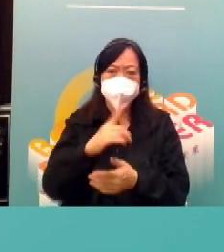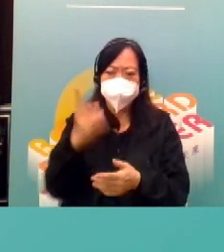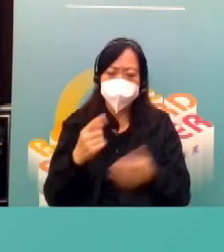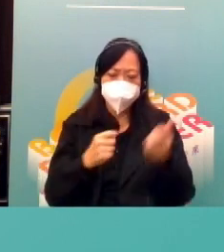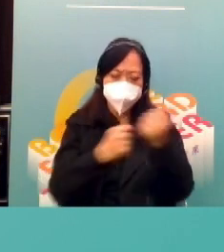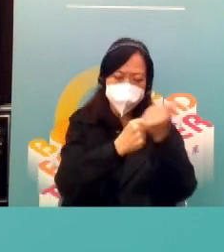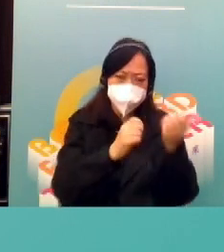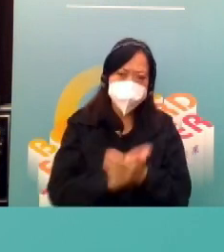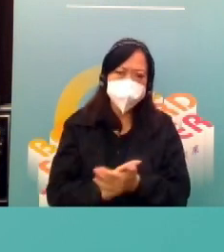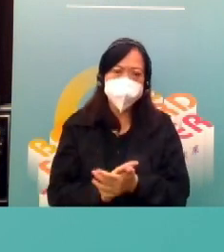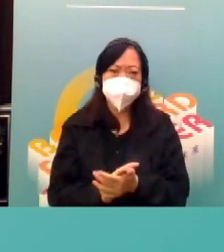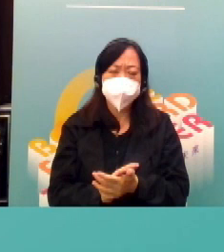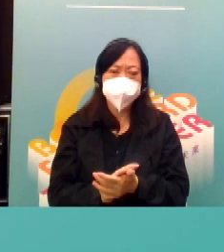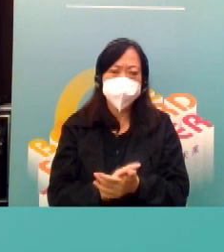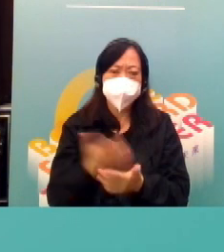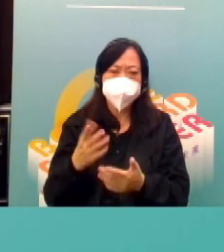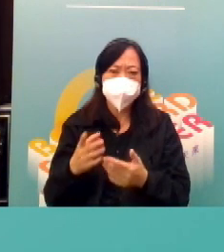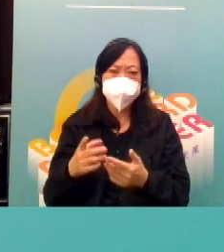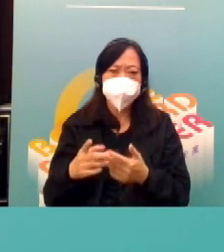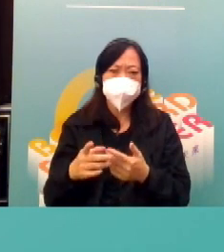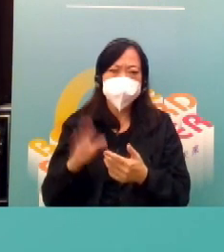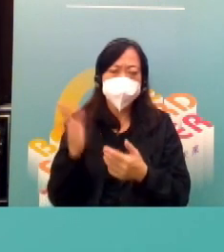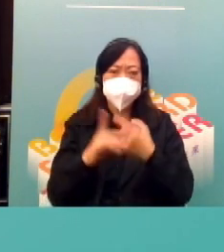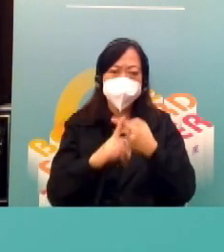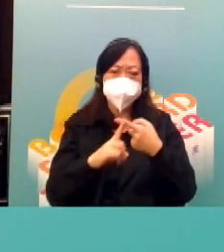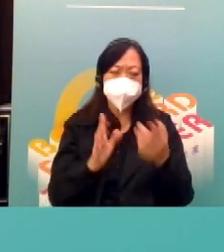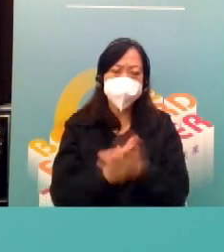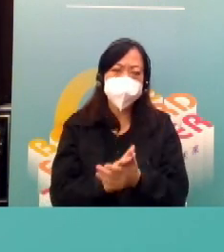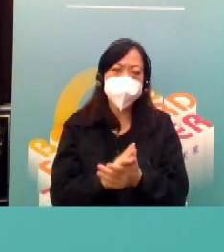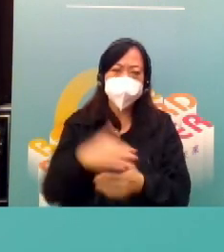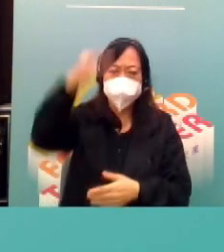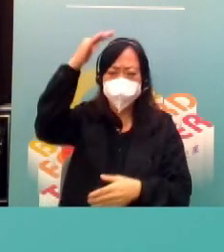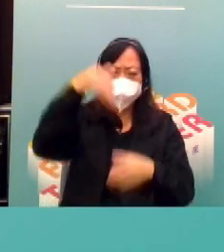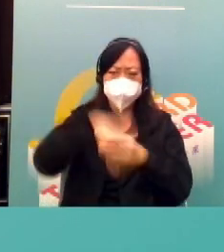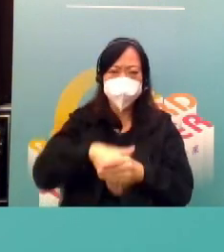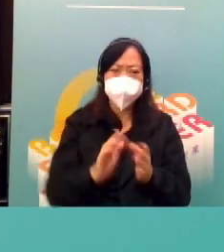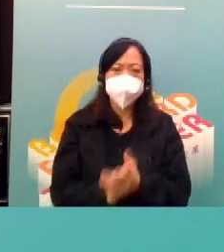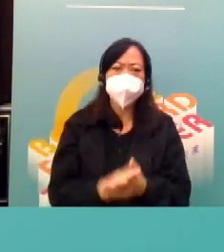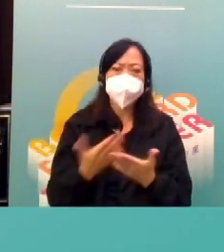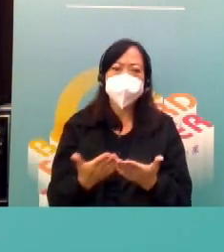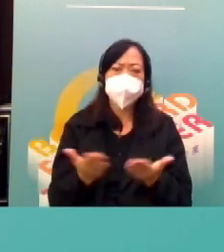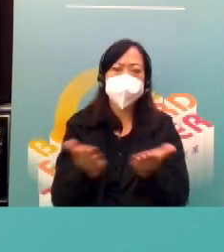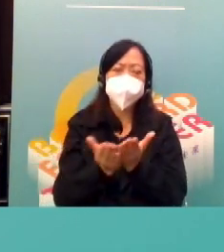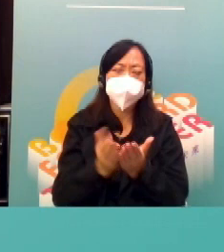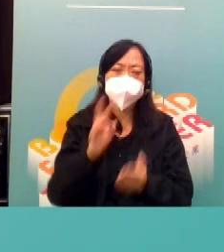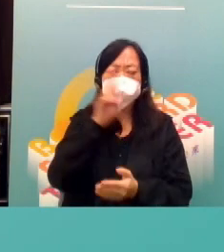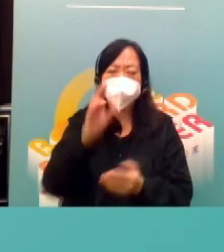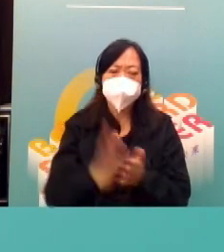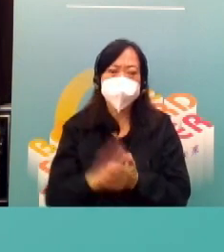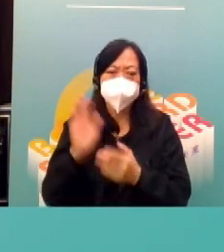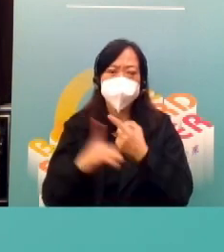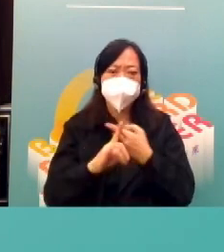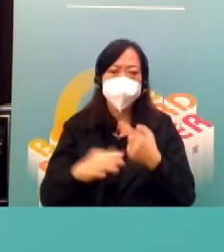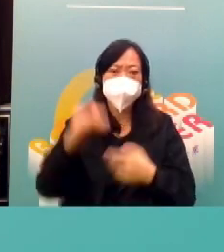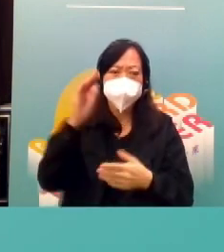riskier investments or riskier in the terms of banks. So most of the very poorest people with no collateral and women as well. So